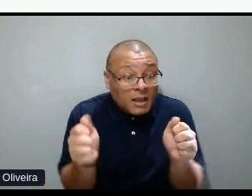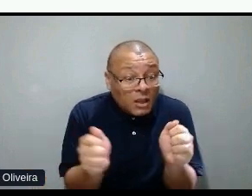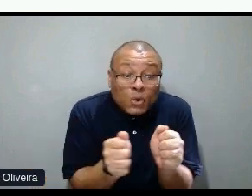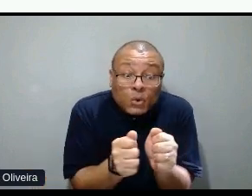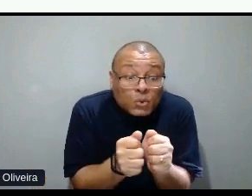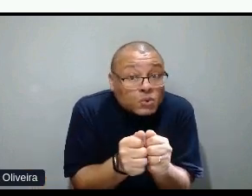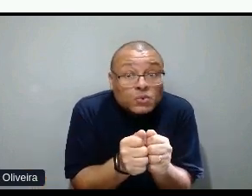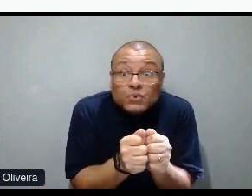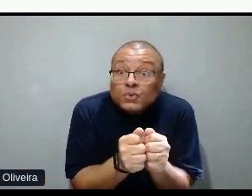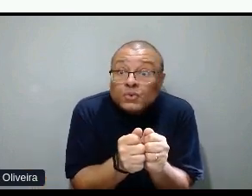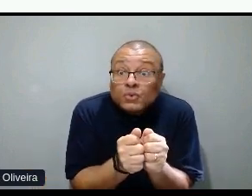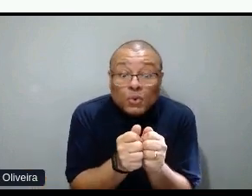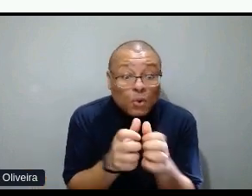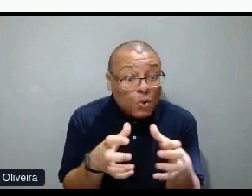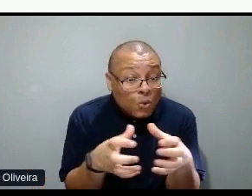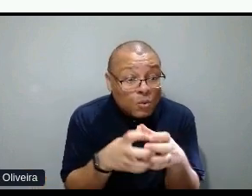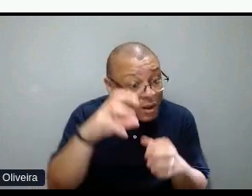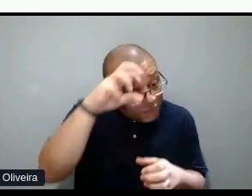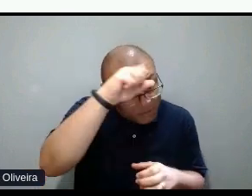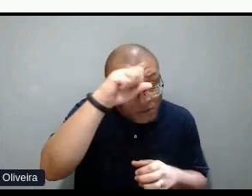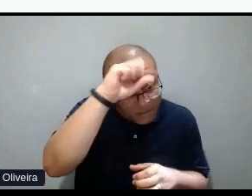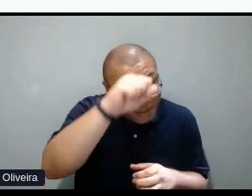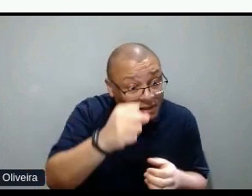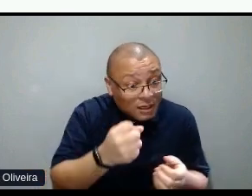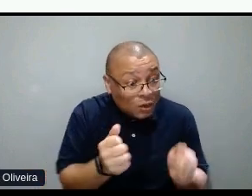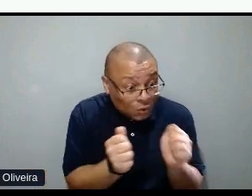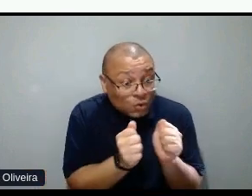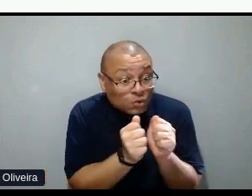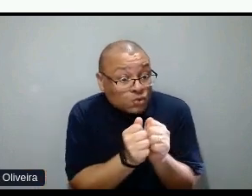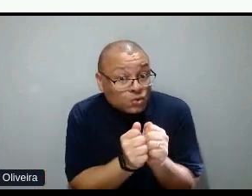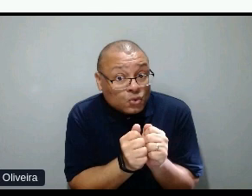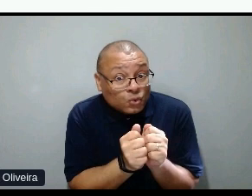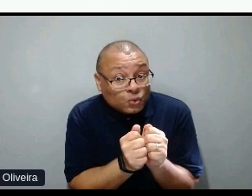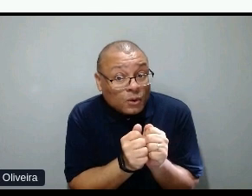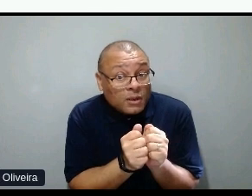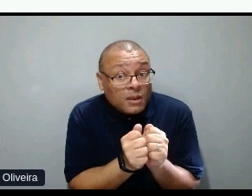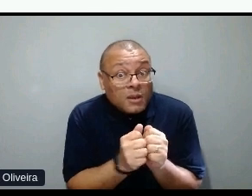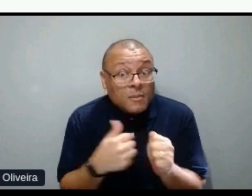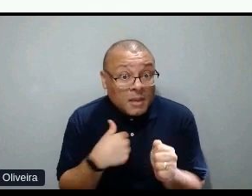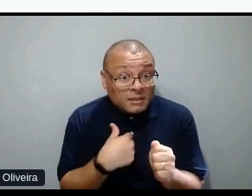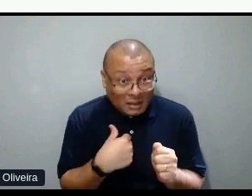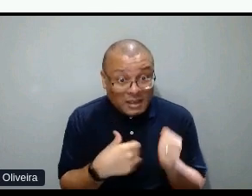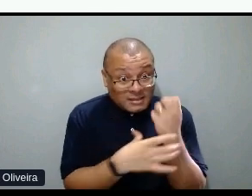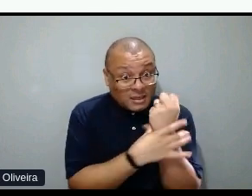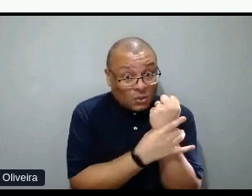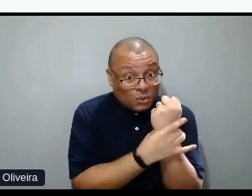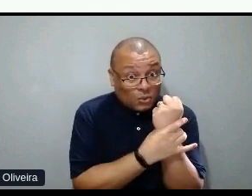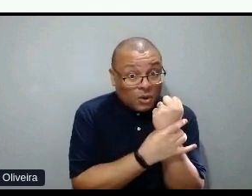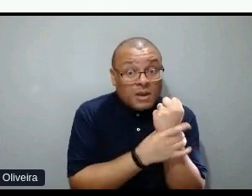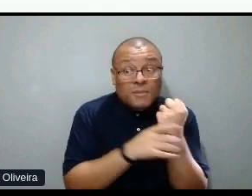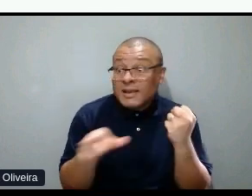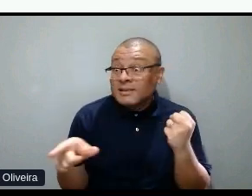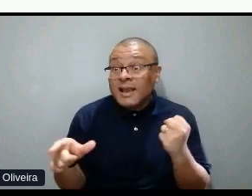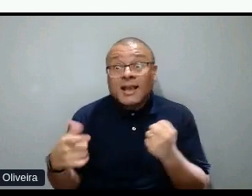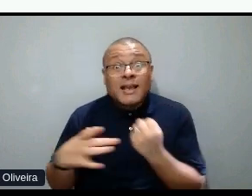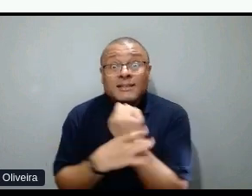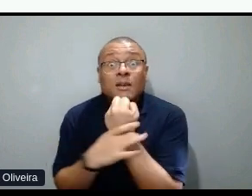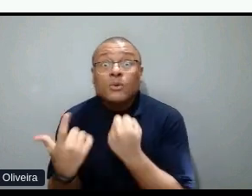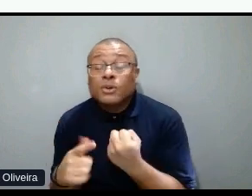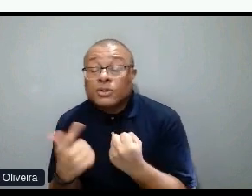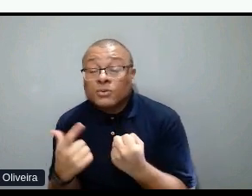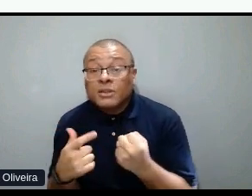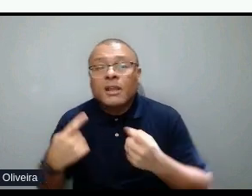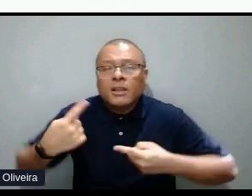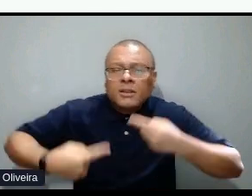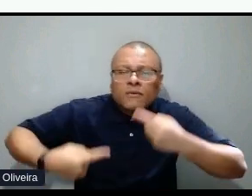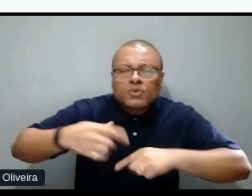to figure out what it means to us. Because what feels safe to me might not feel safe to you. On the contrary. So we need to have a discussion